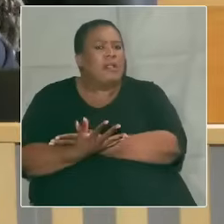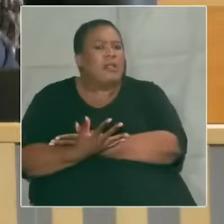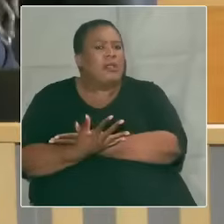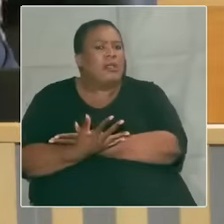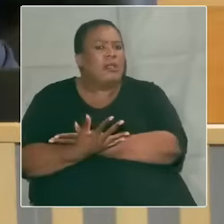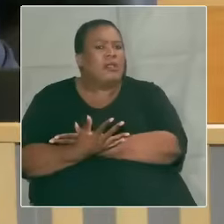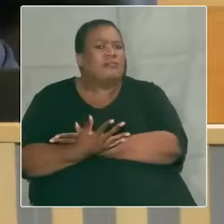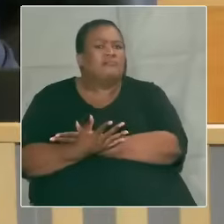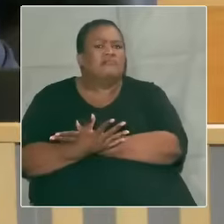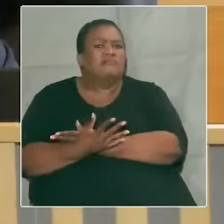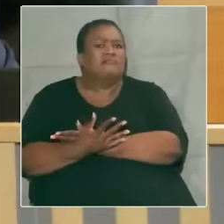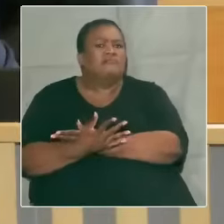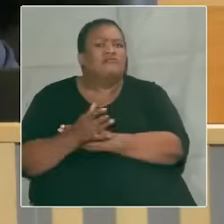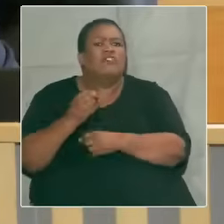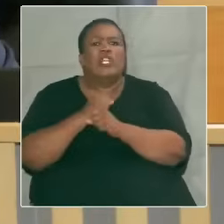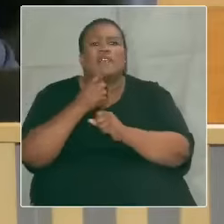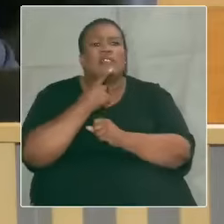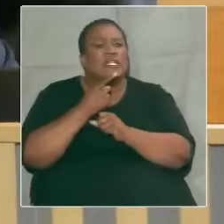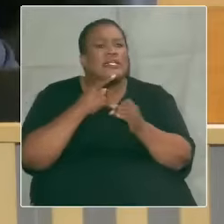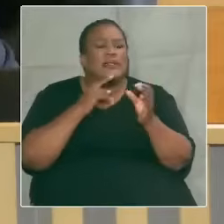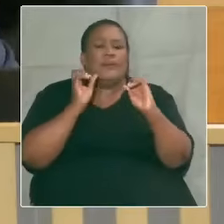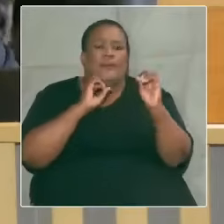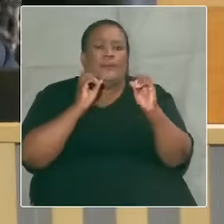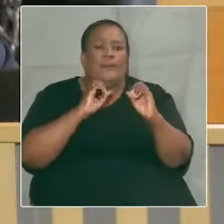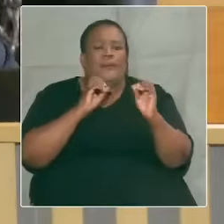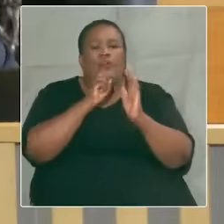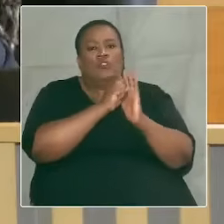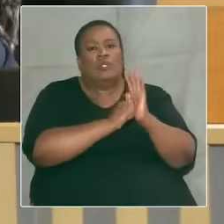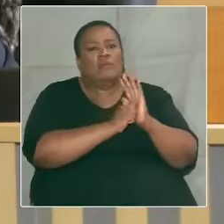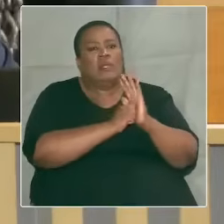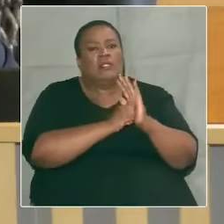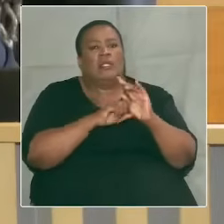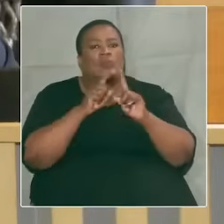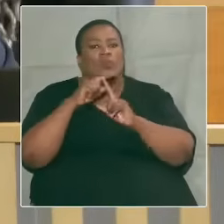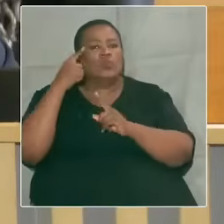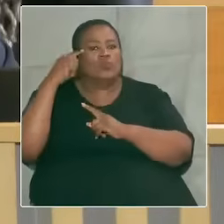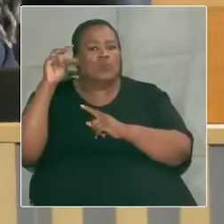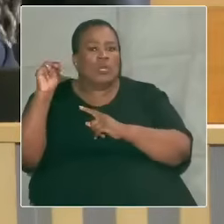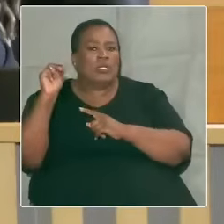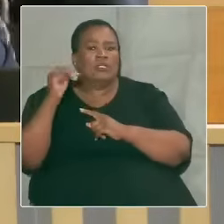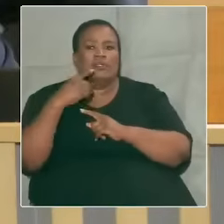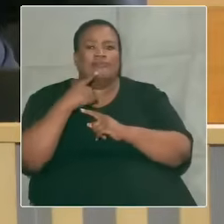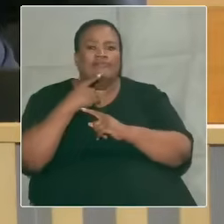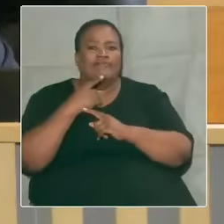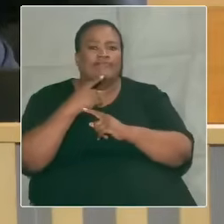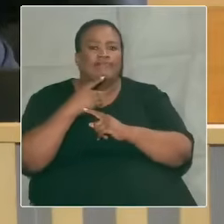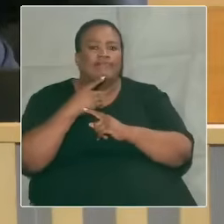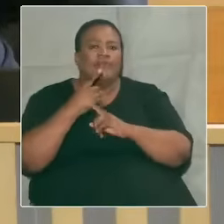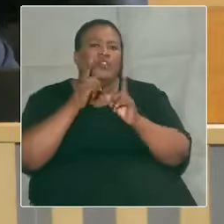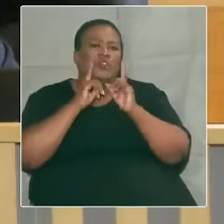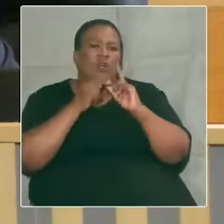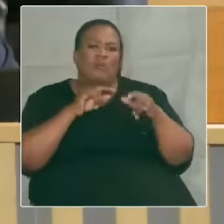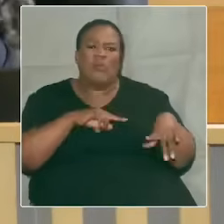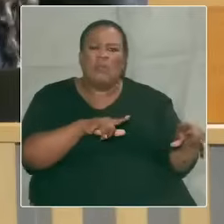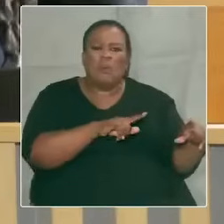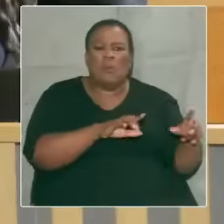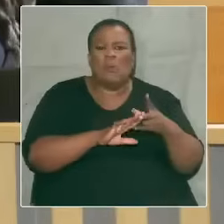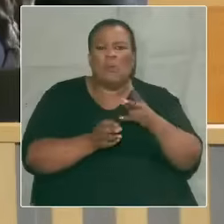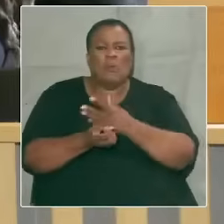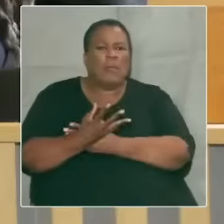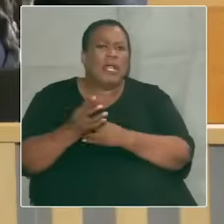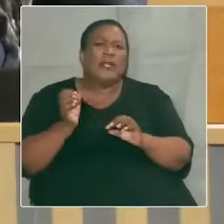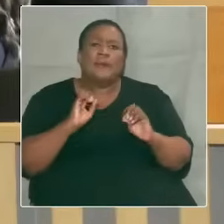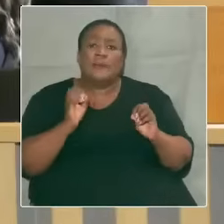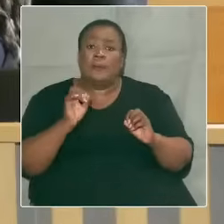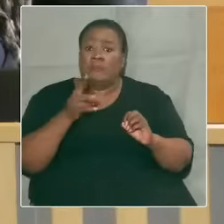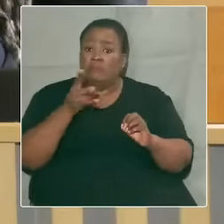haven't said anything about it in your statement, and neither did General Mkhwanazi speak to Limpopo and Mpumalanga. Do you